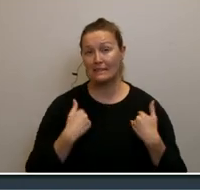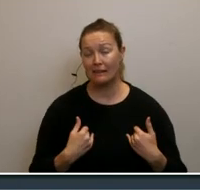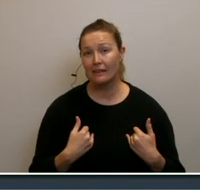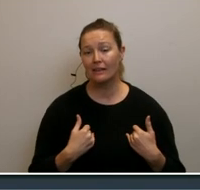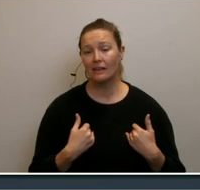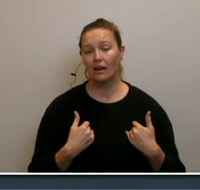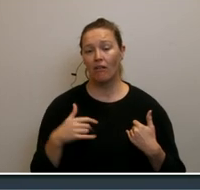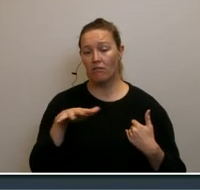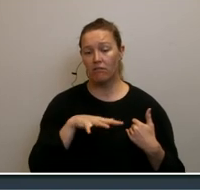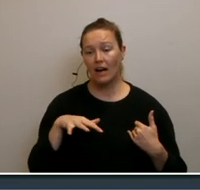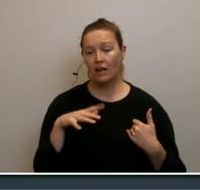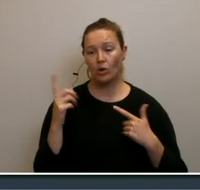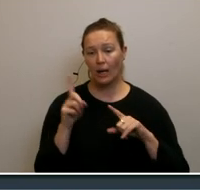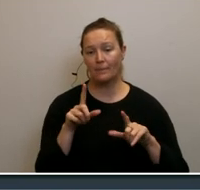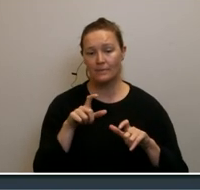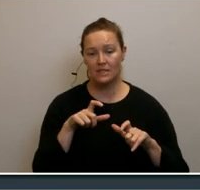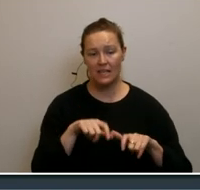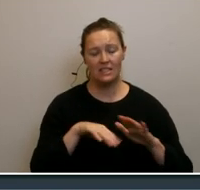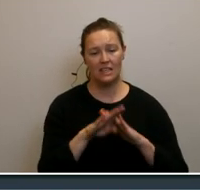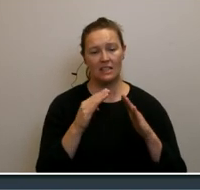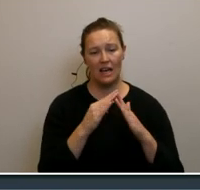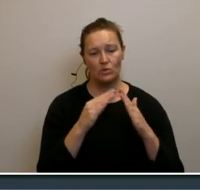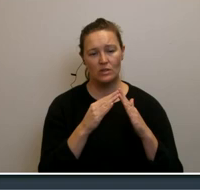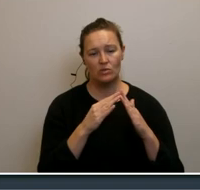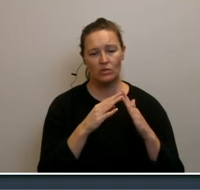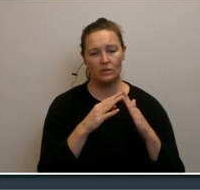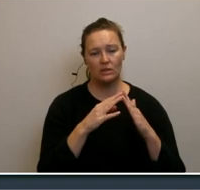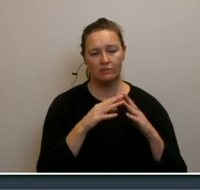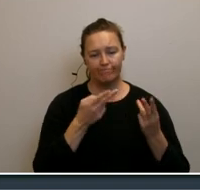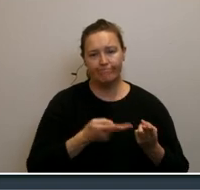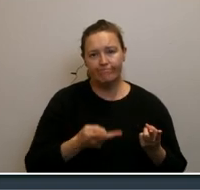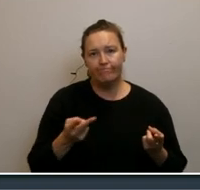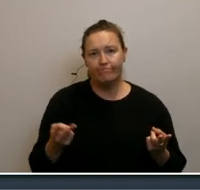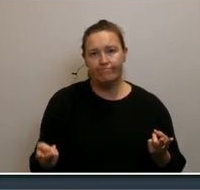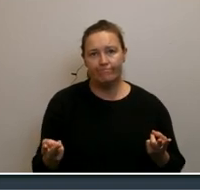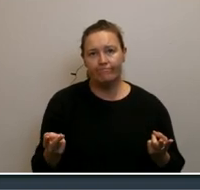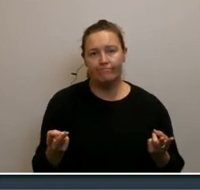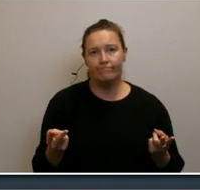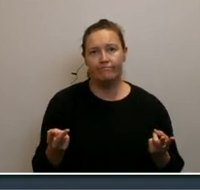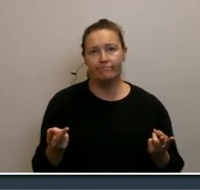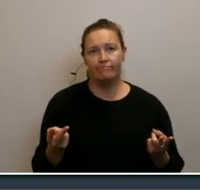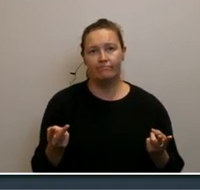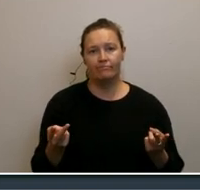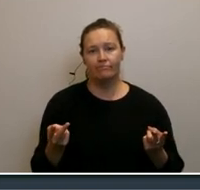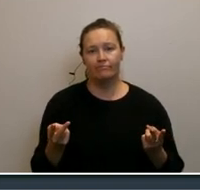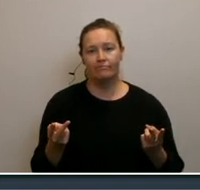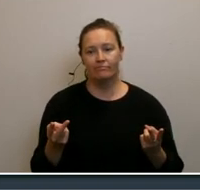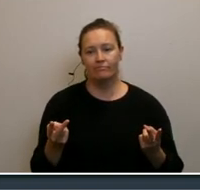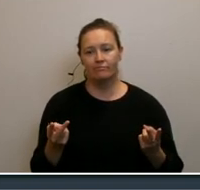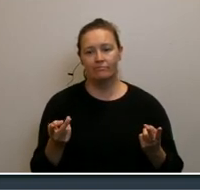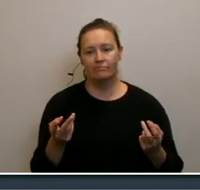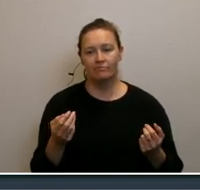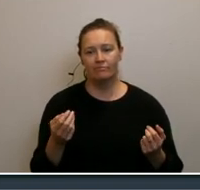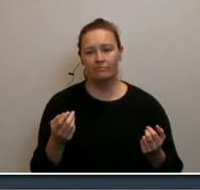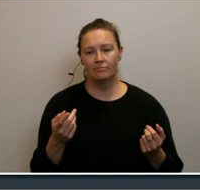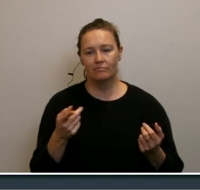and your wider whānau comes and stays on the floor or in the family room that we're going to be developing, they want to take that family member out and